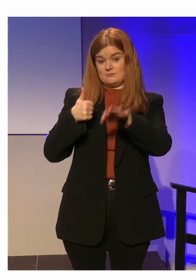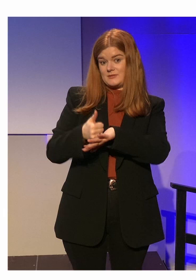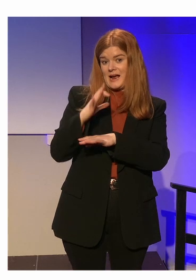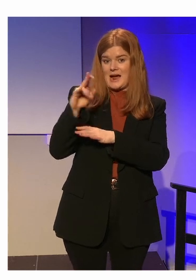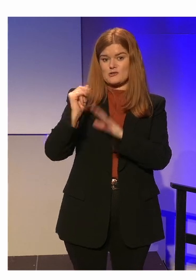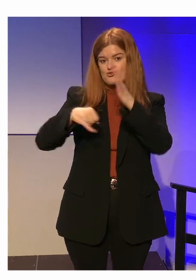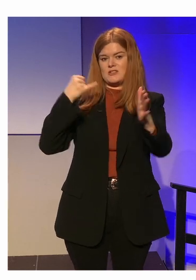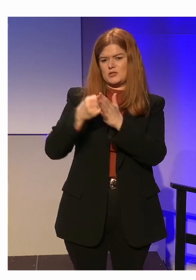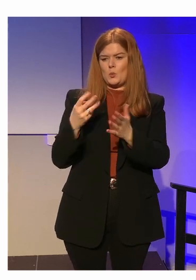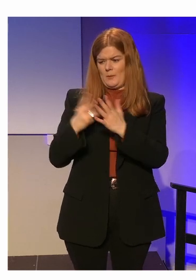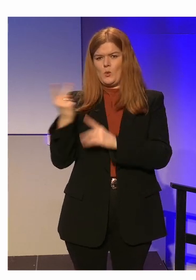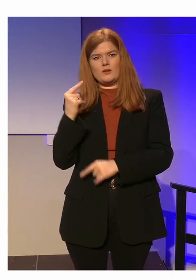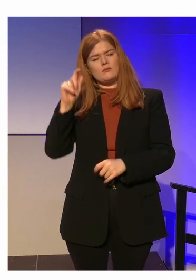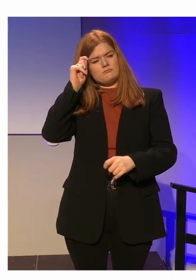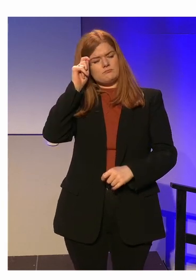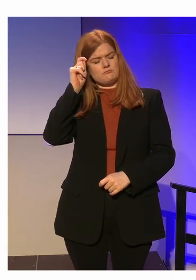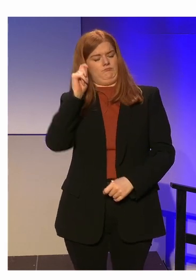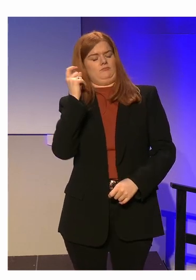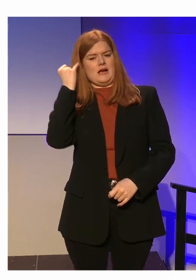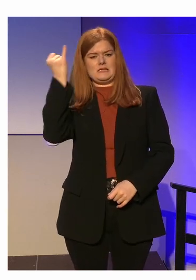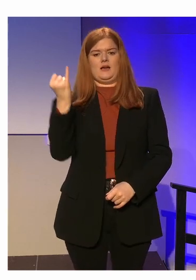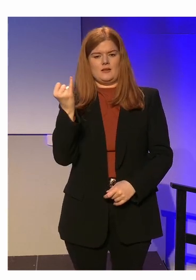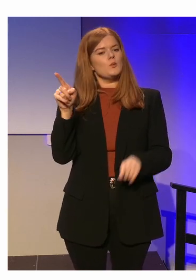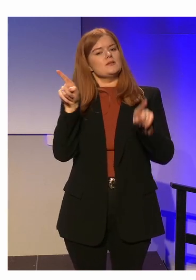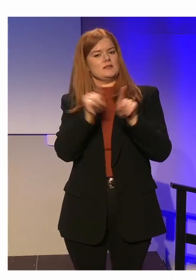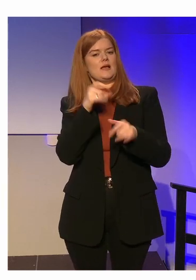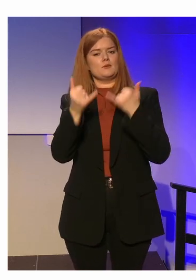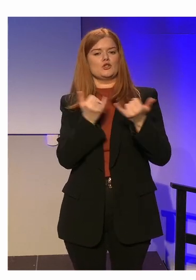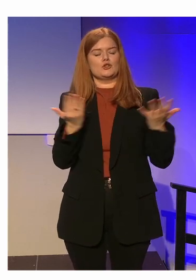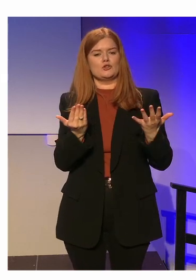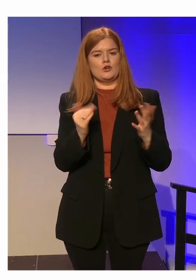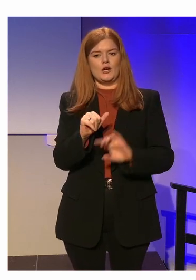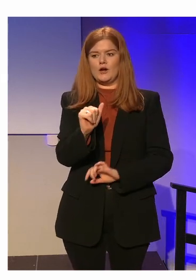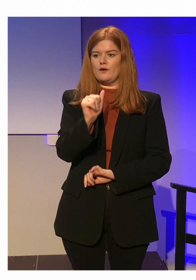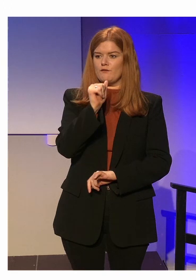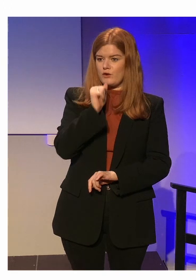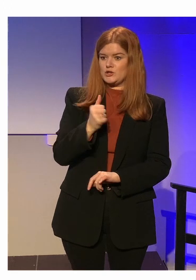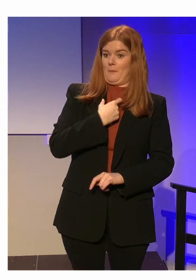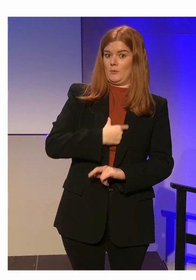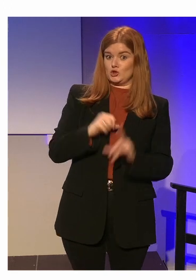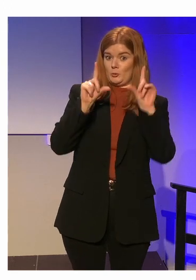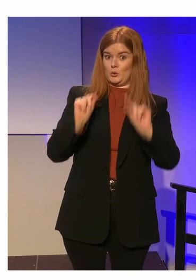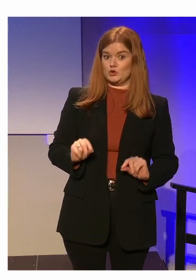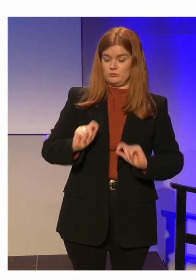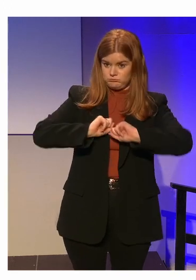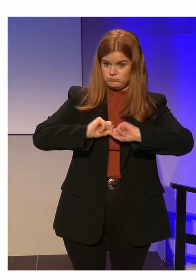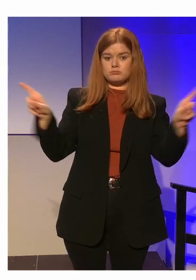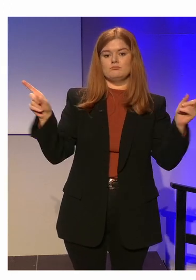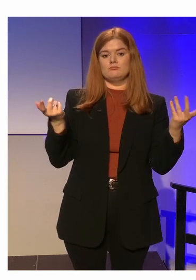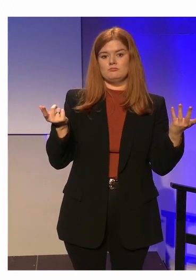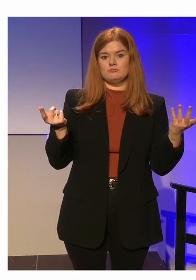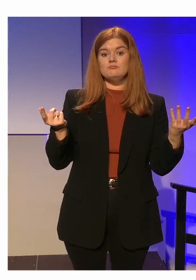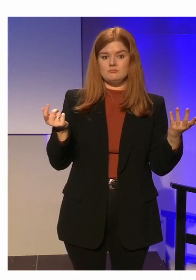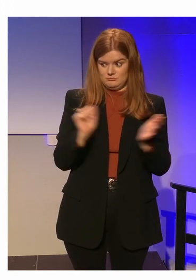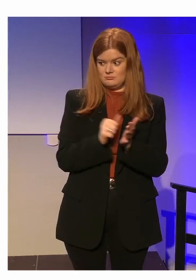CAST and when they had this theory, was also the year that the first personal computer came out. So they